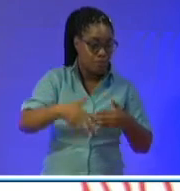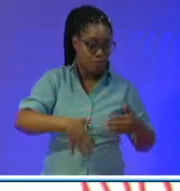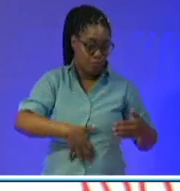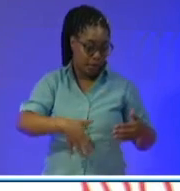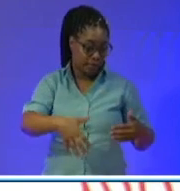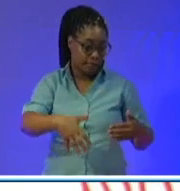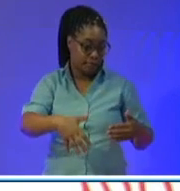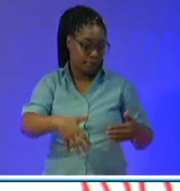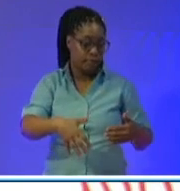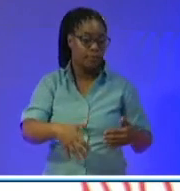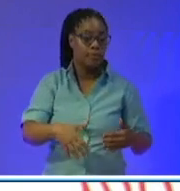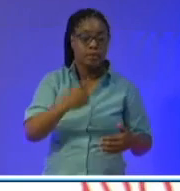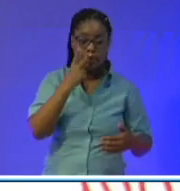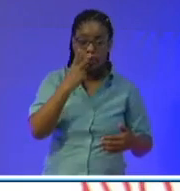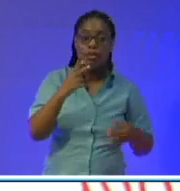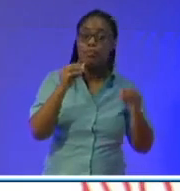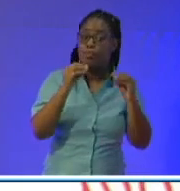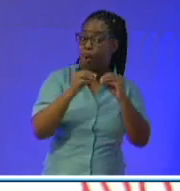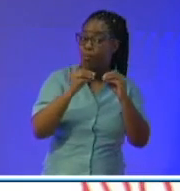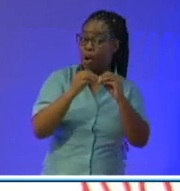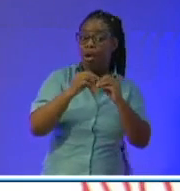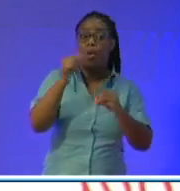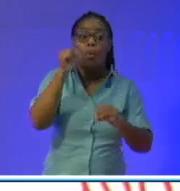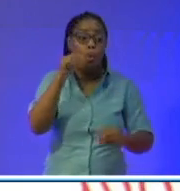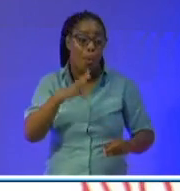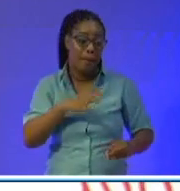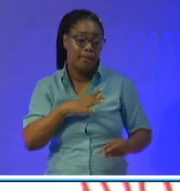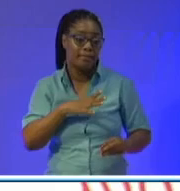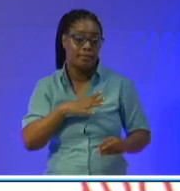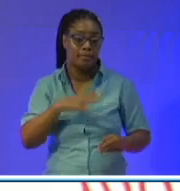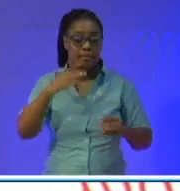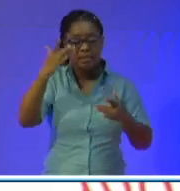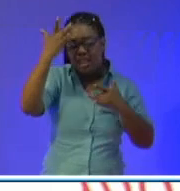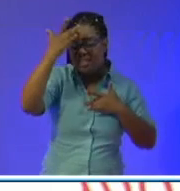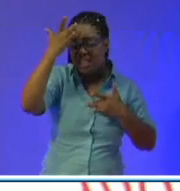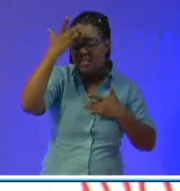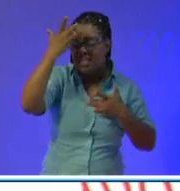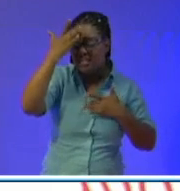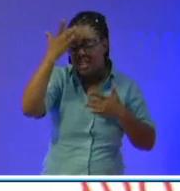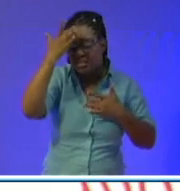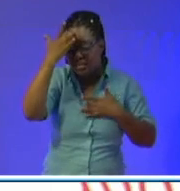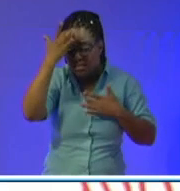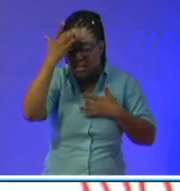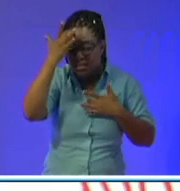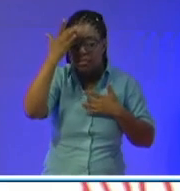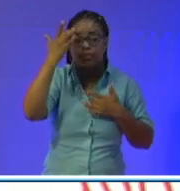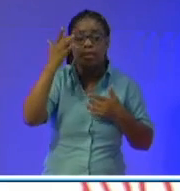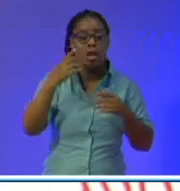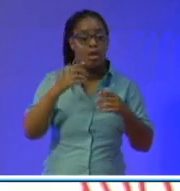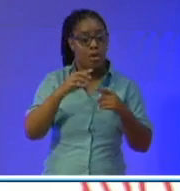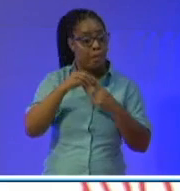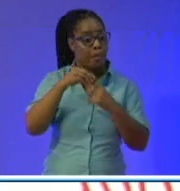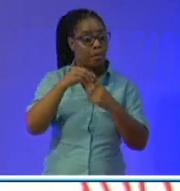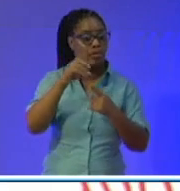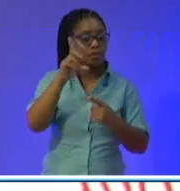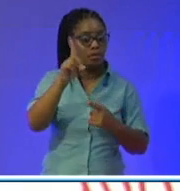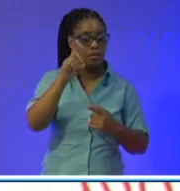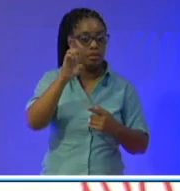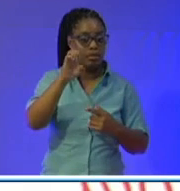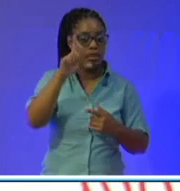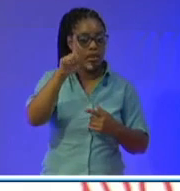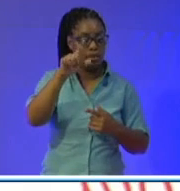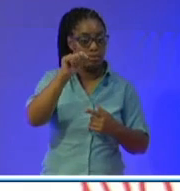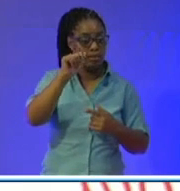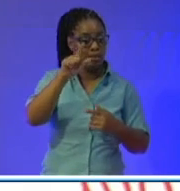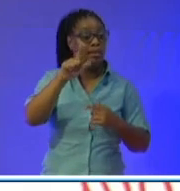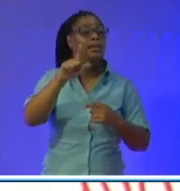severely ill. In addition, we've also mentioned this in the past, the Delta variant is adding to this issue with